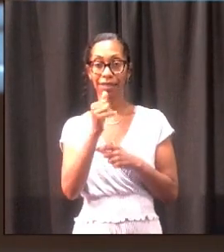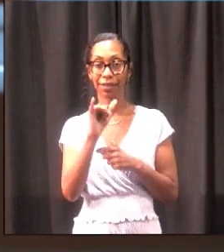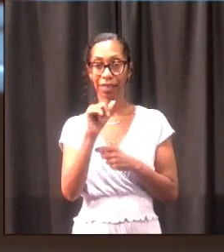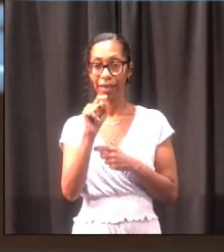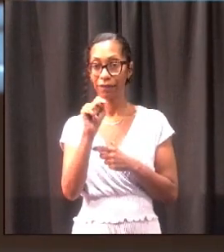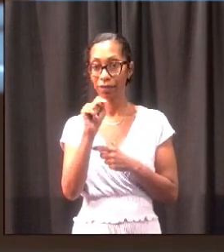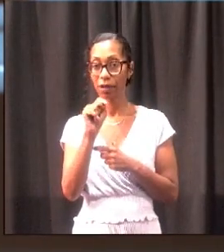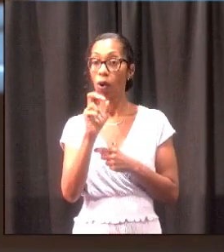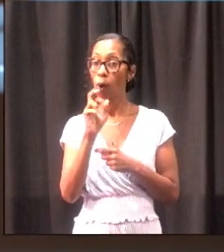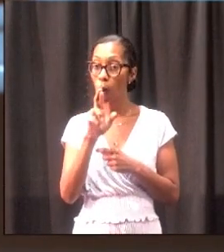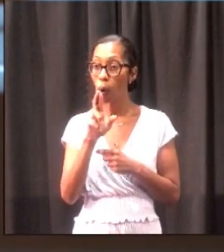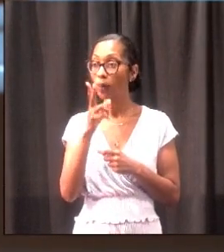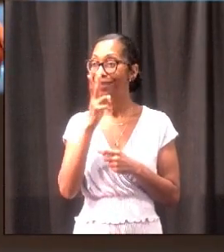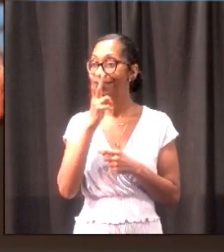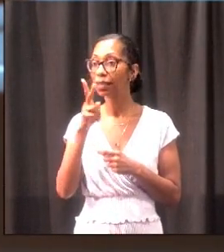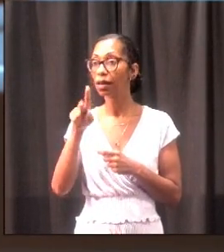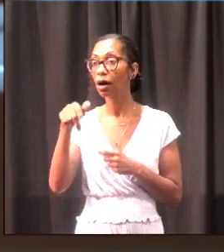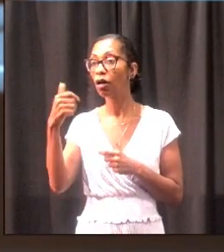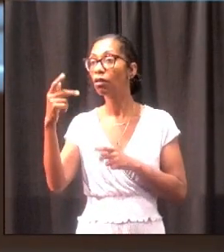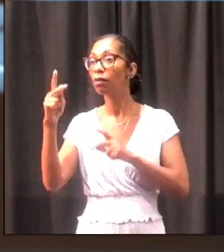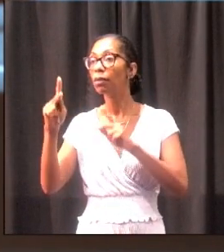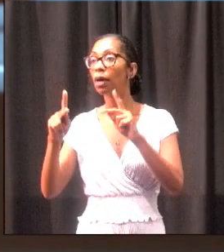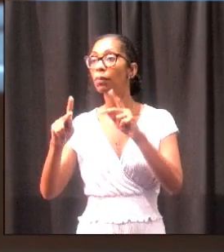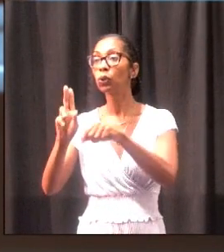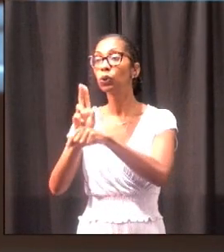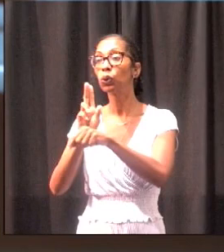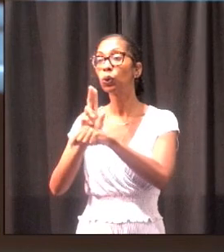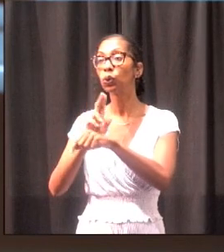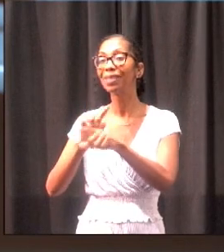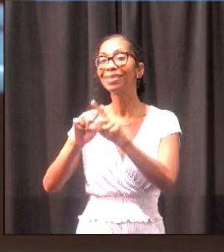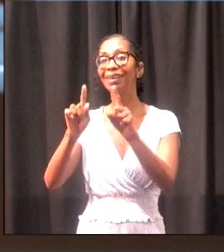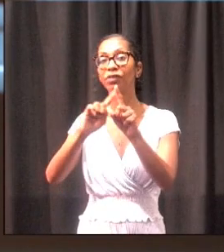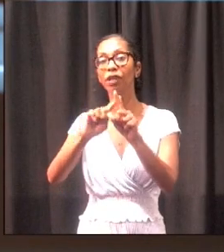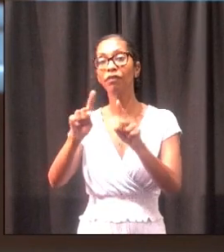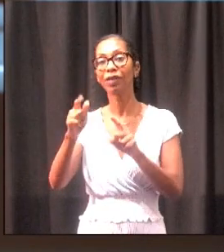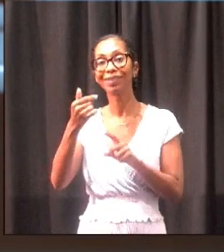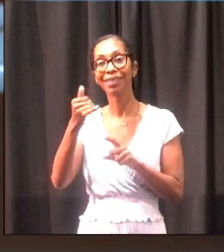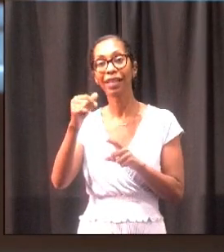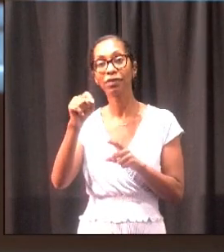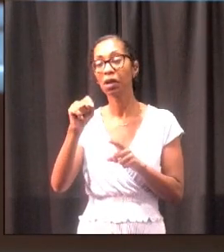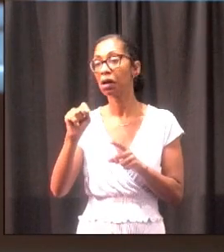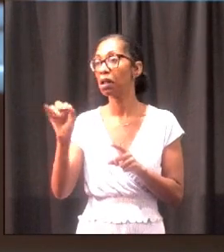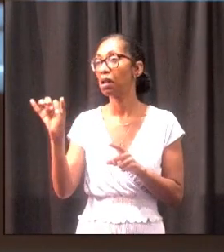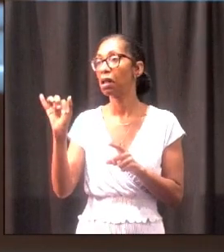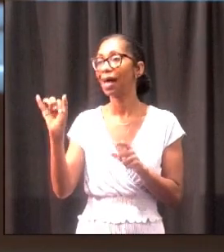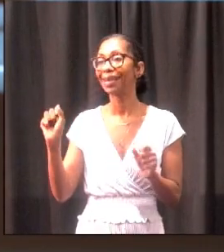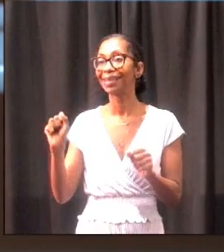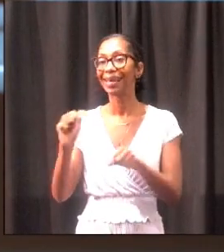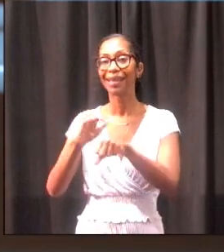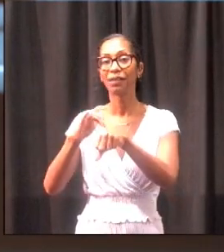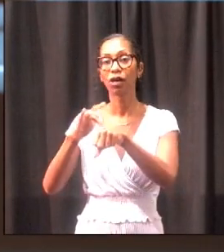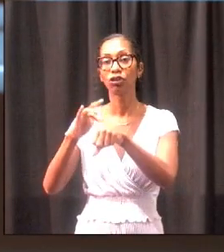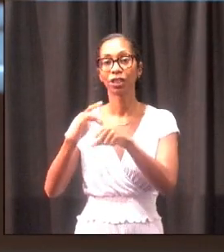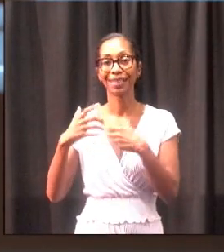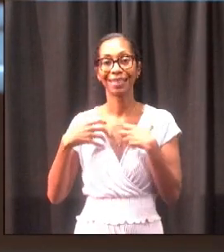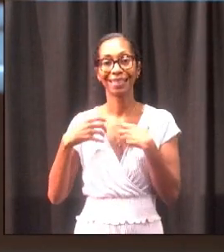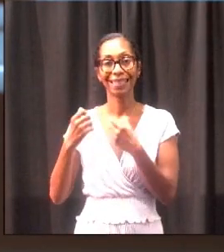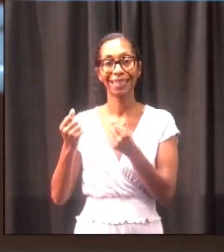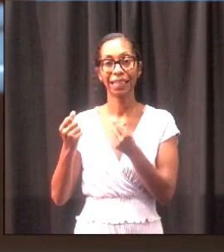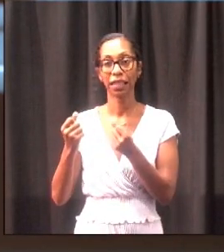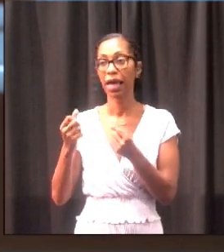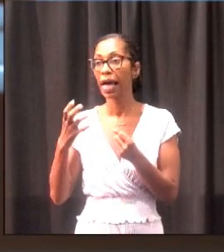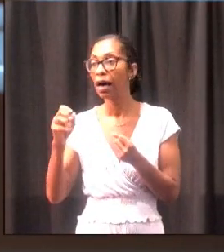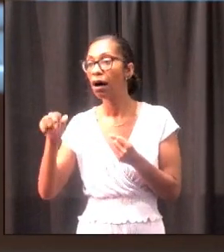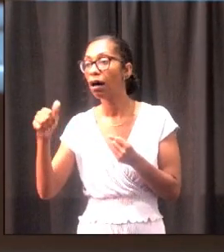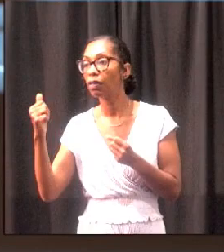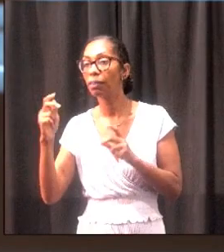see people use miraculous gifts, when they're healing folks and being used by God to heal and used by God